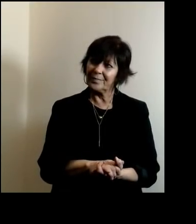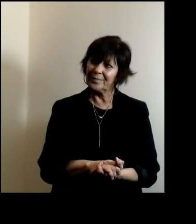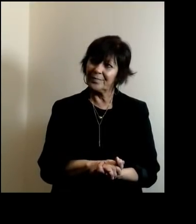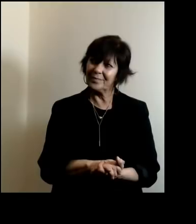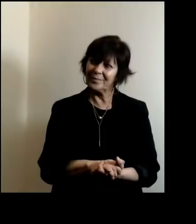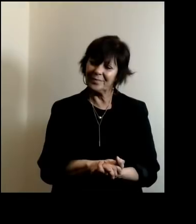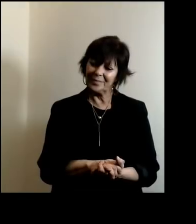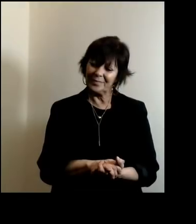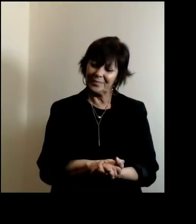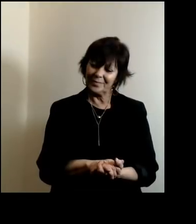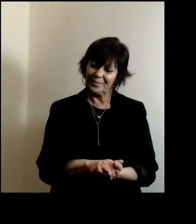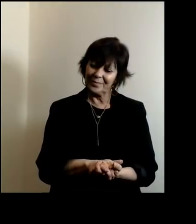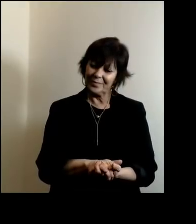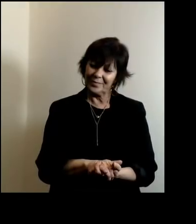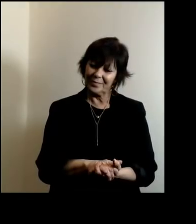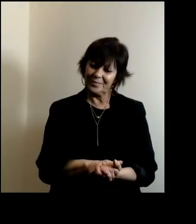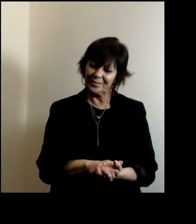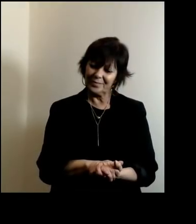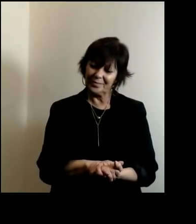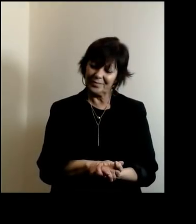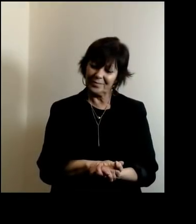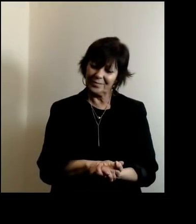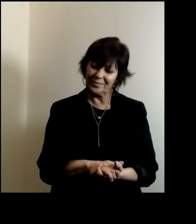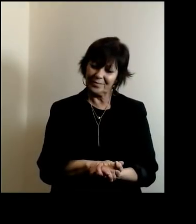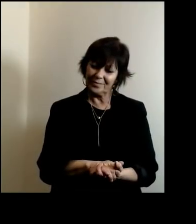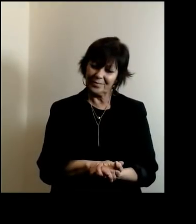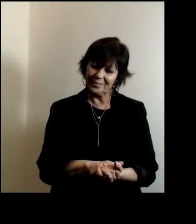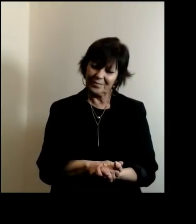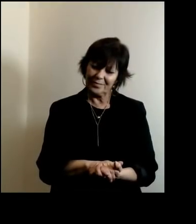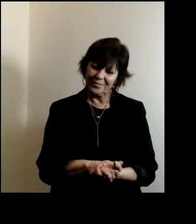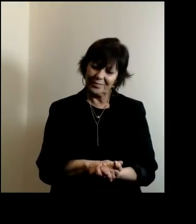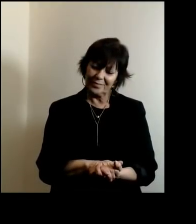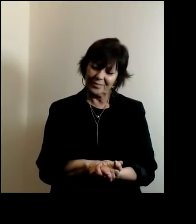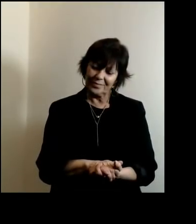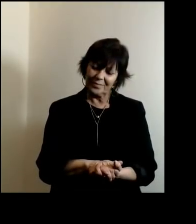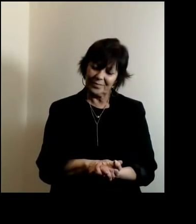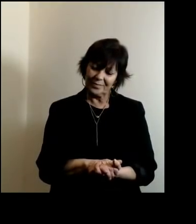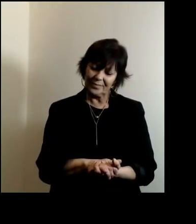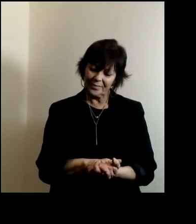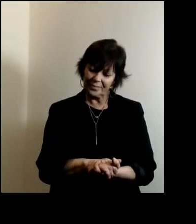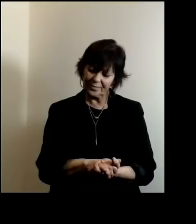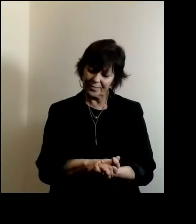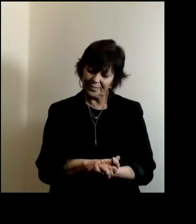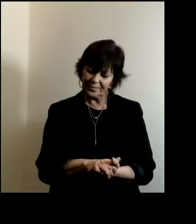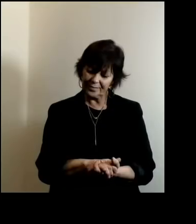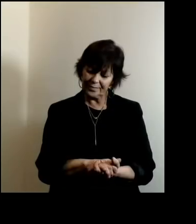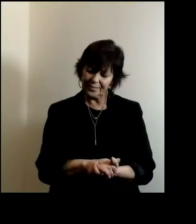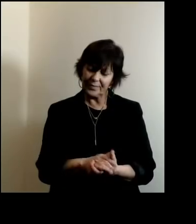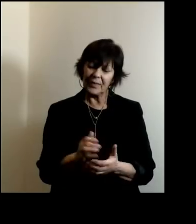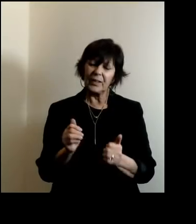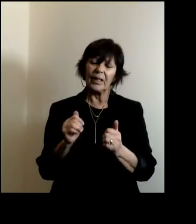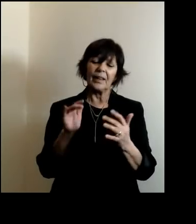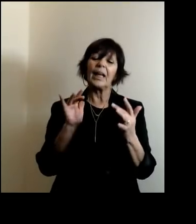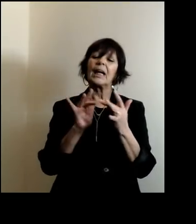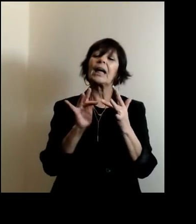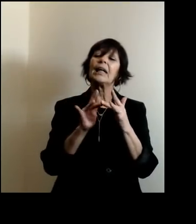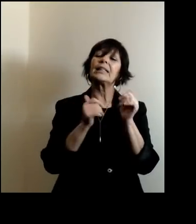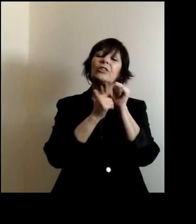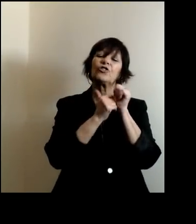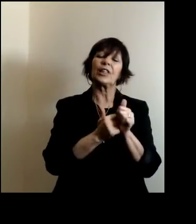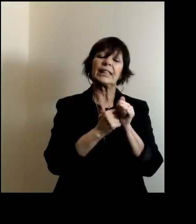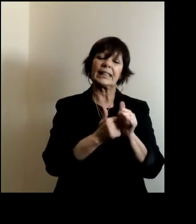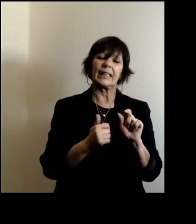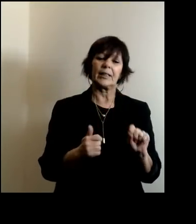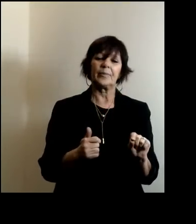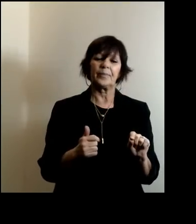round. Go ahead. Okay, so on this contact tracing, Mark, and maybe this is a